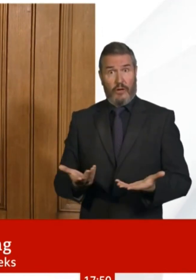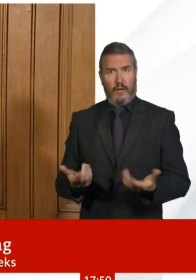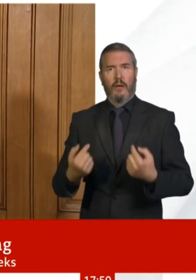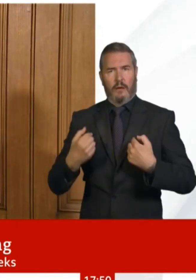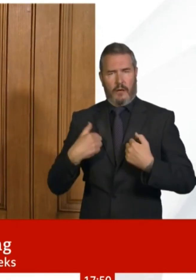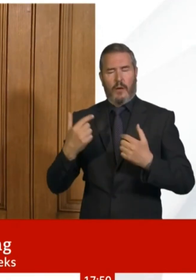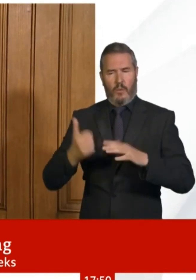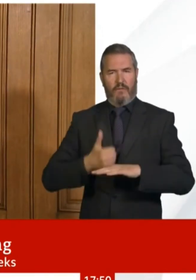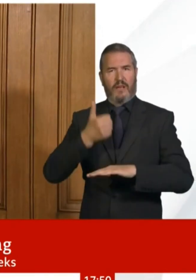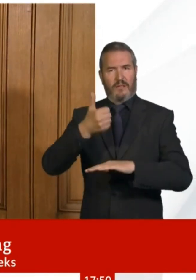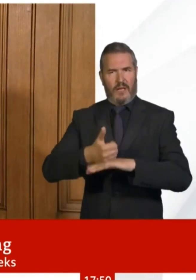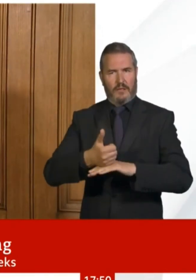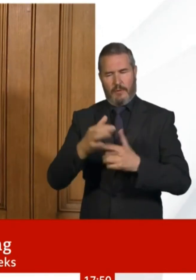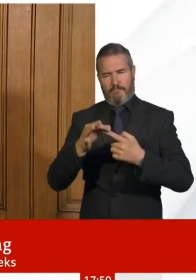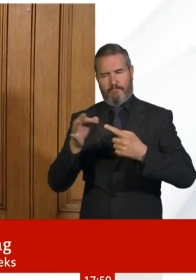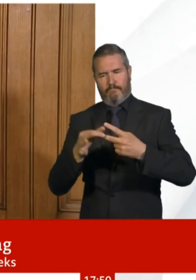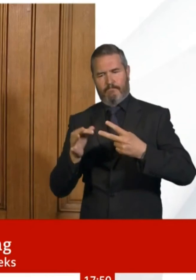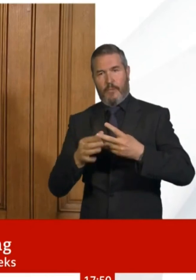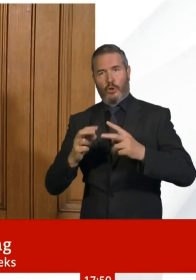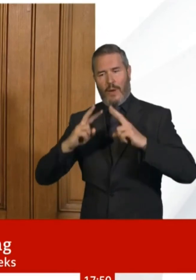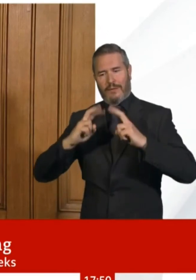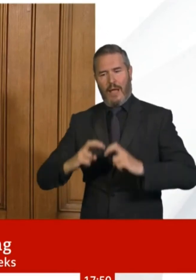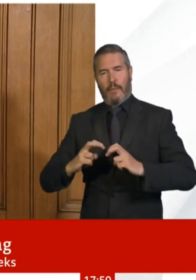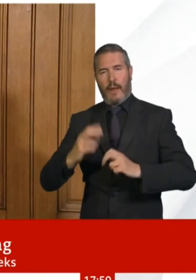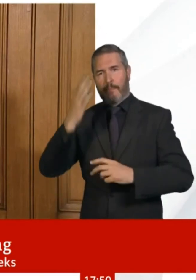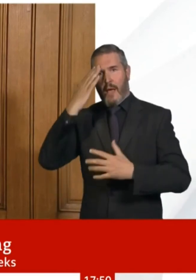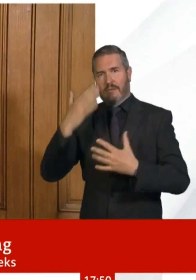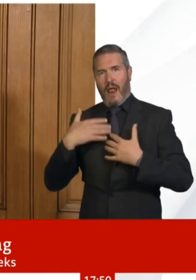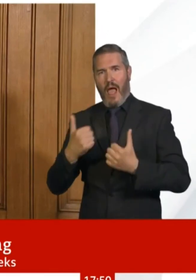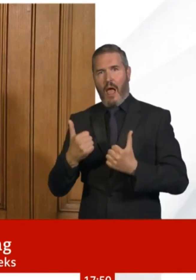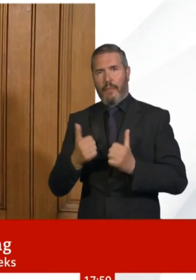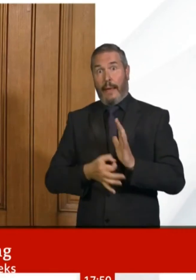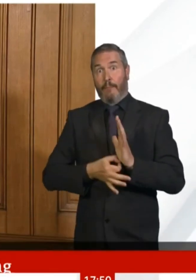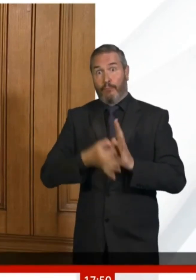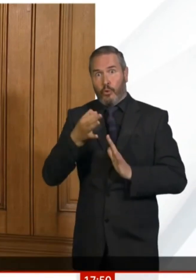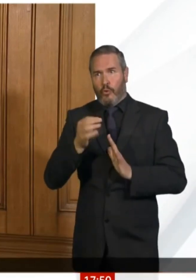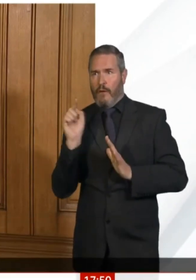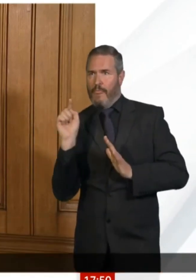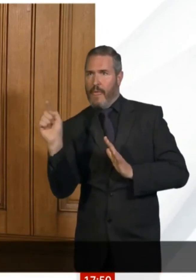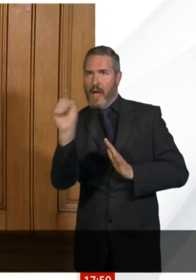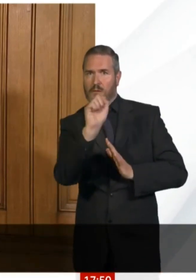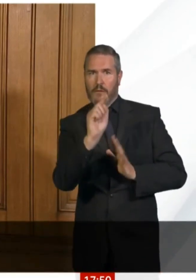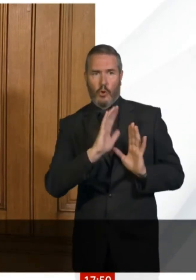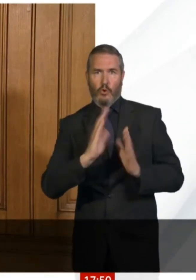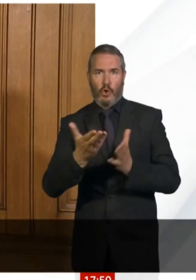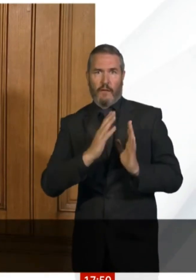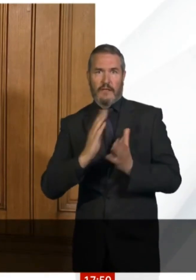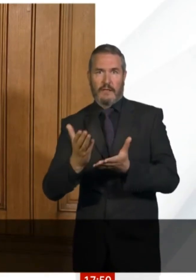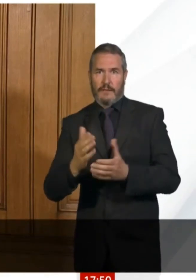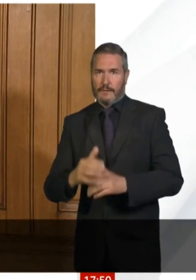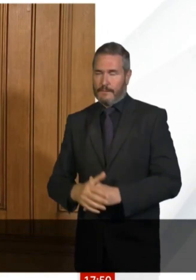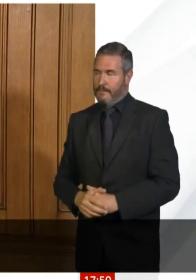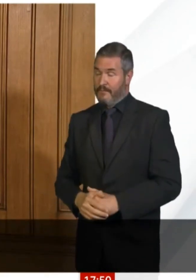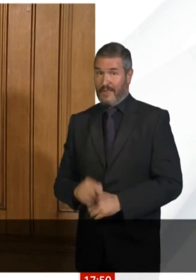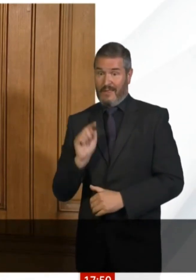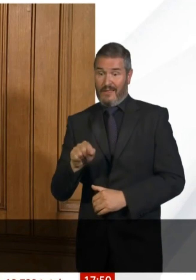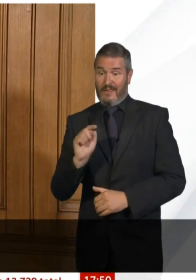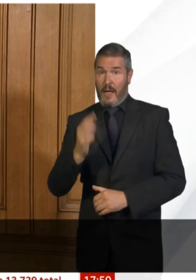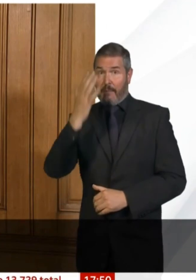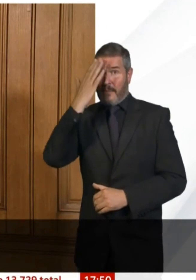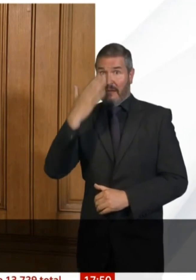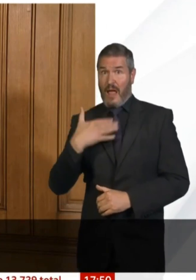up quite a large number of things to try and look at how we can improve on mental health services, but you're absolutely right, it's an area